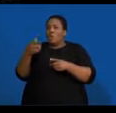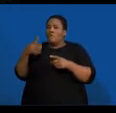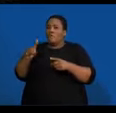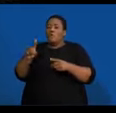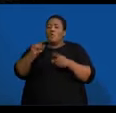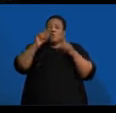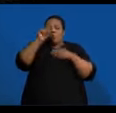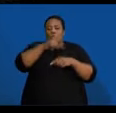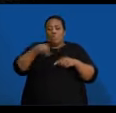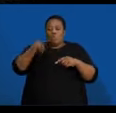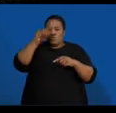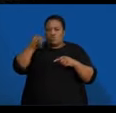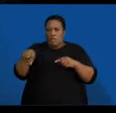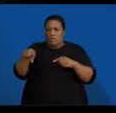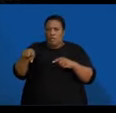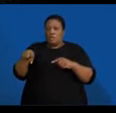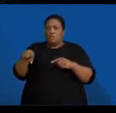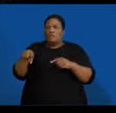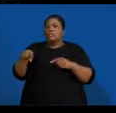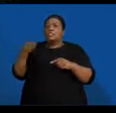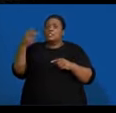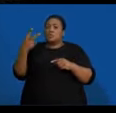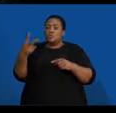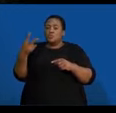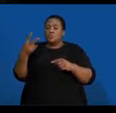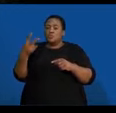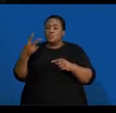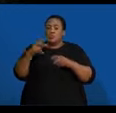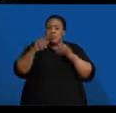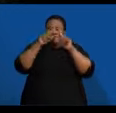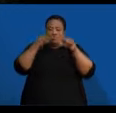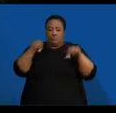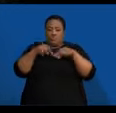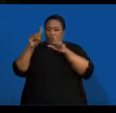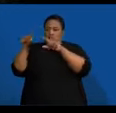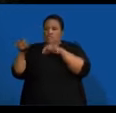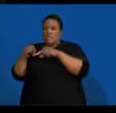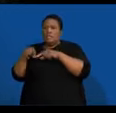and the Cartesian plane. The two triangles will be when it is a